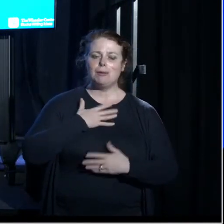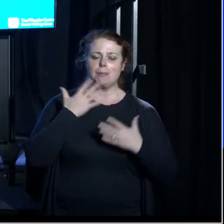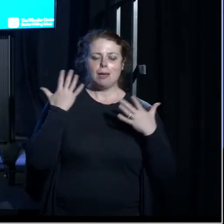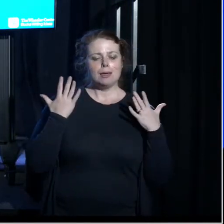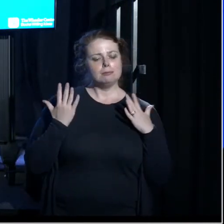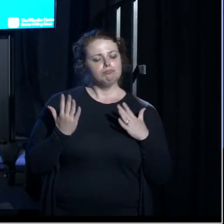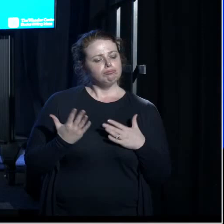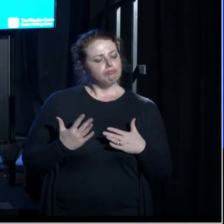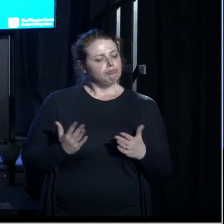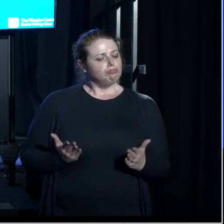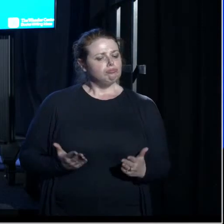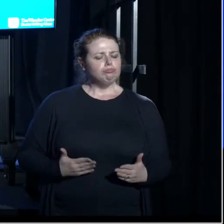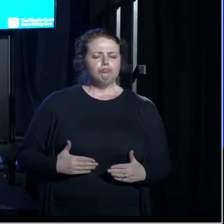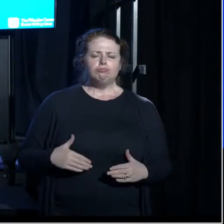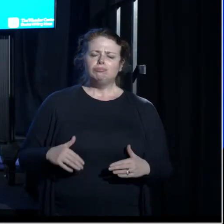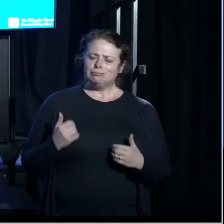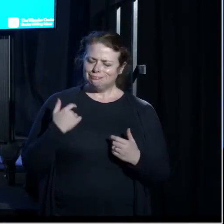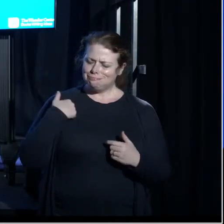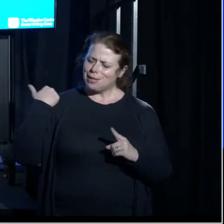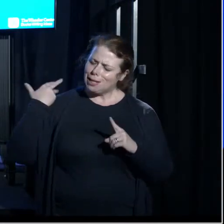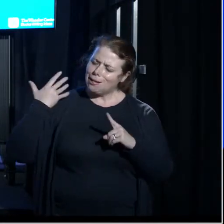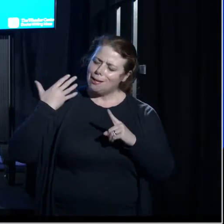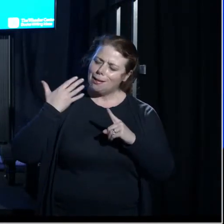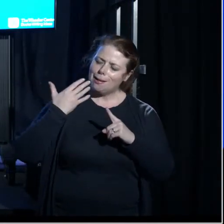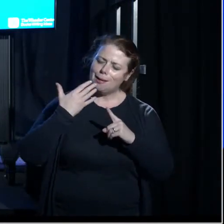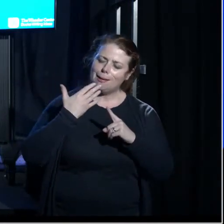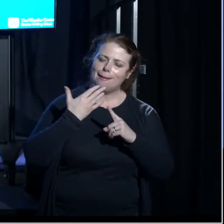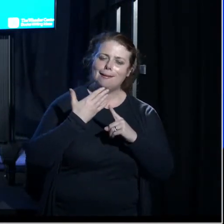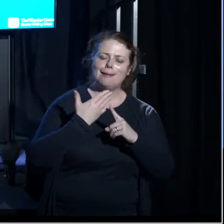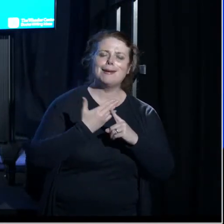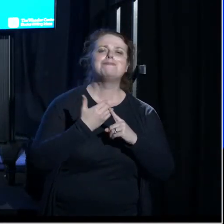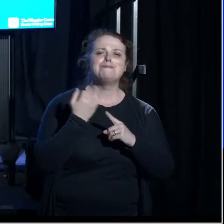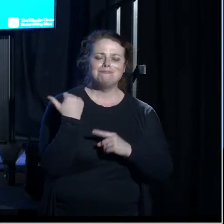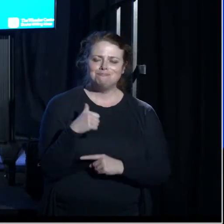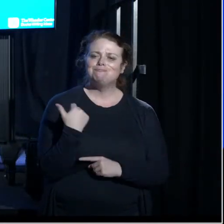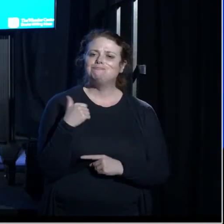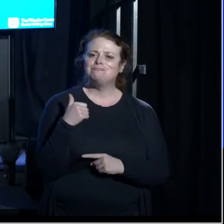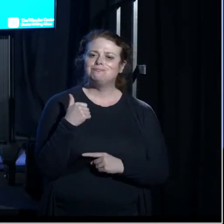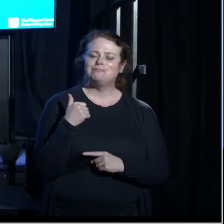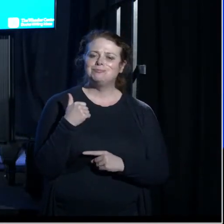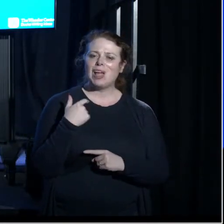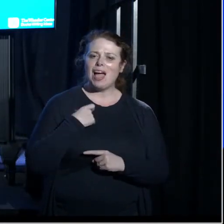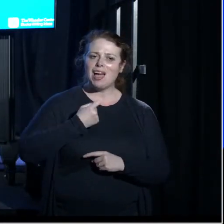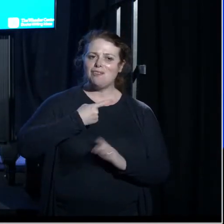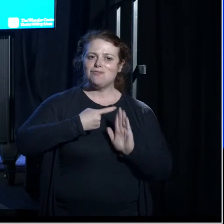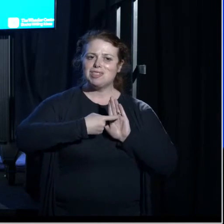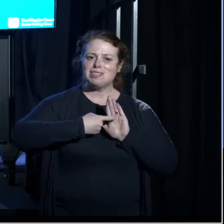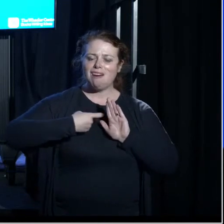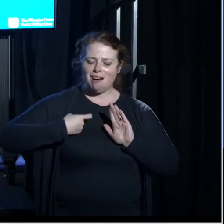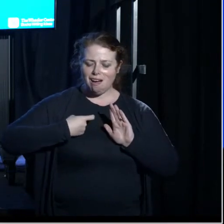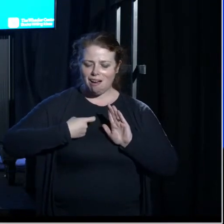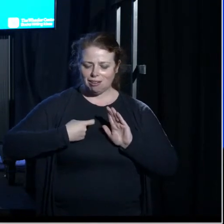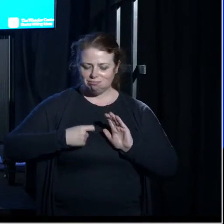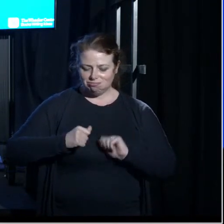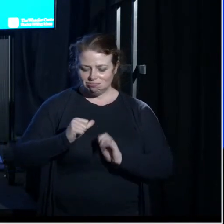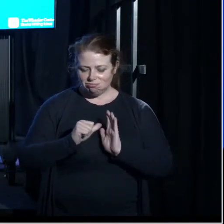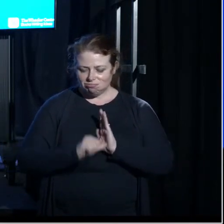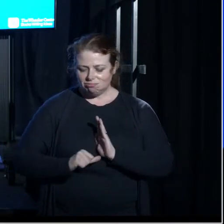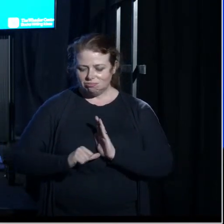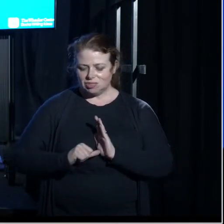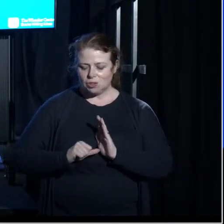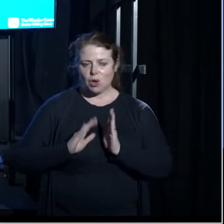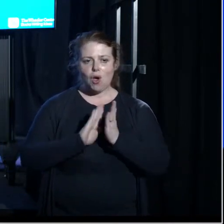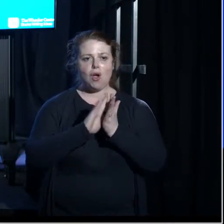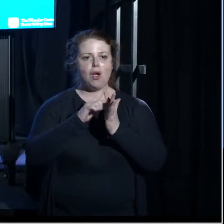in appreciation of how far I've come. All senses trace the cavernous indent of my scar. Surgical,